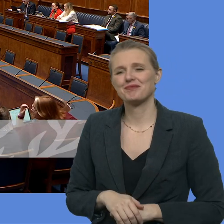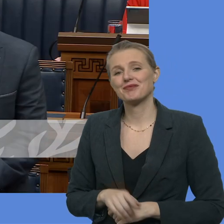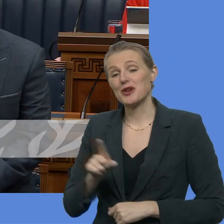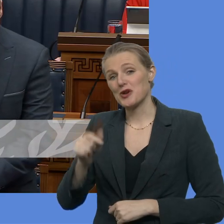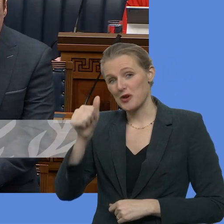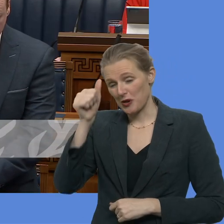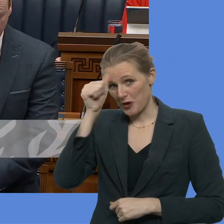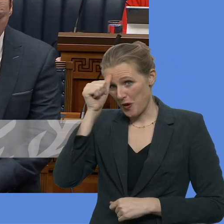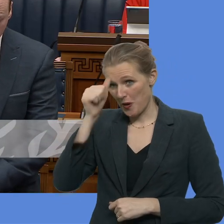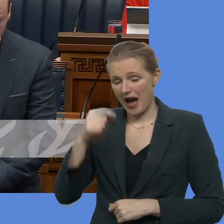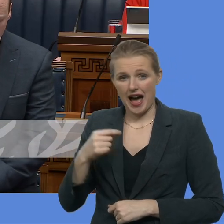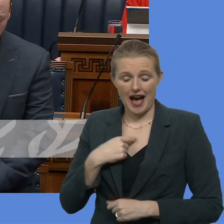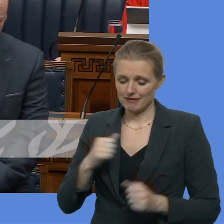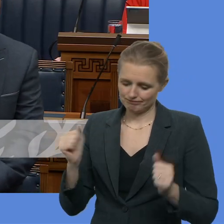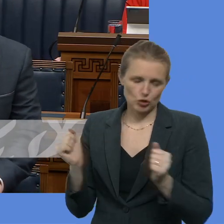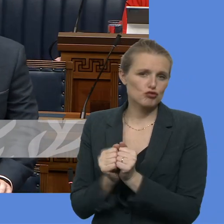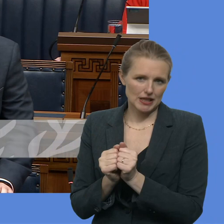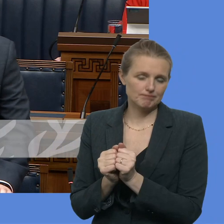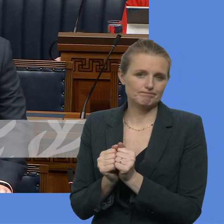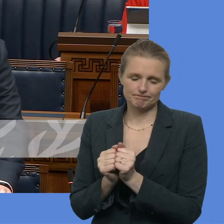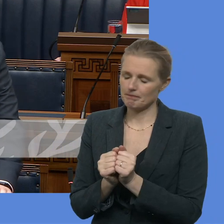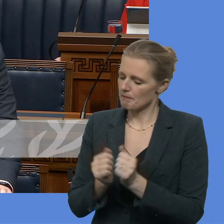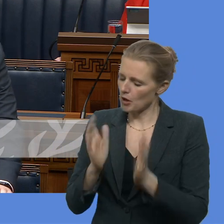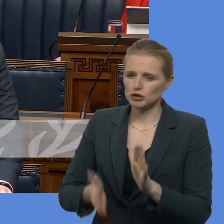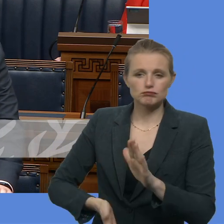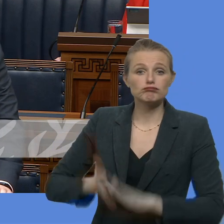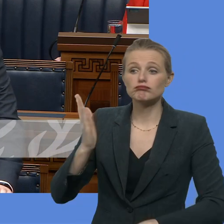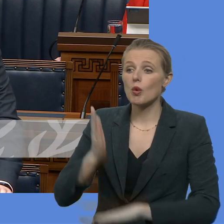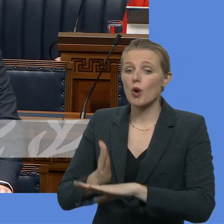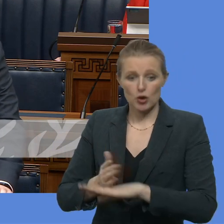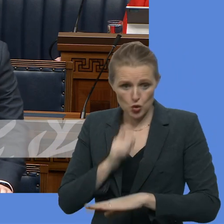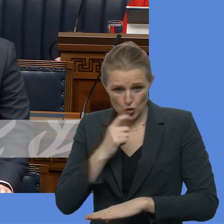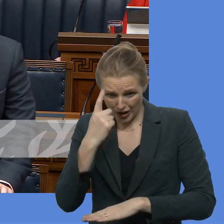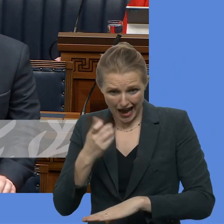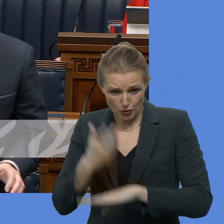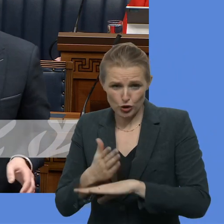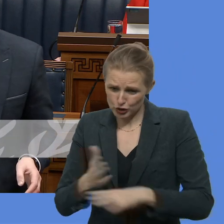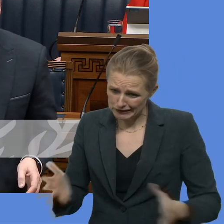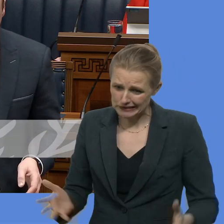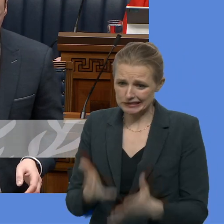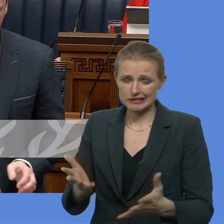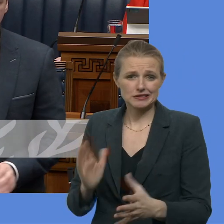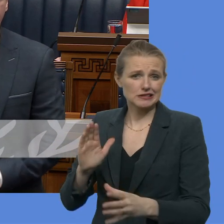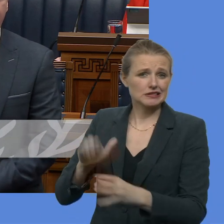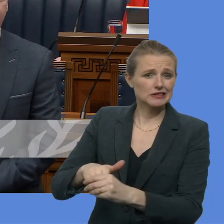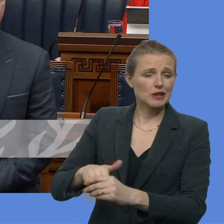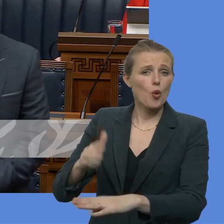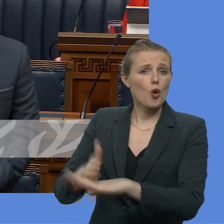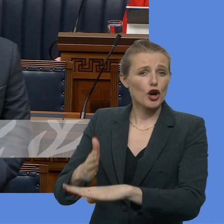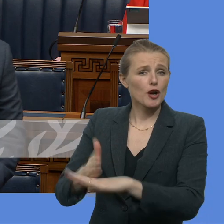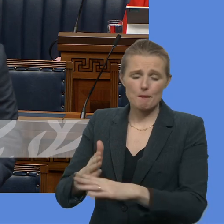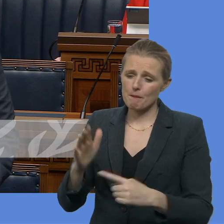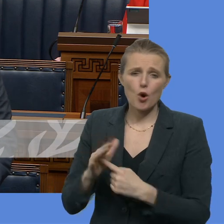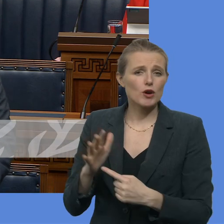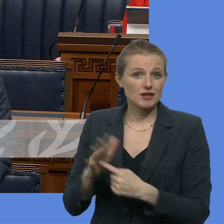me say that I agree with her that those who can work should be supported into work, and that means that